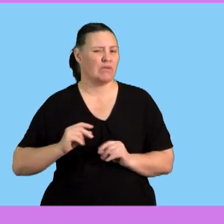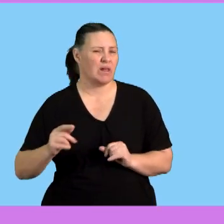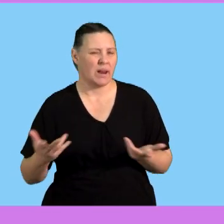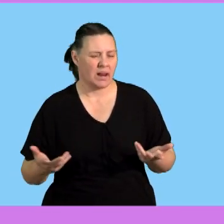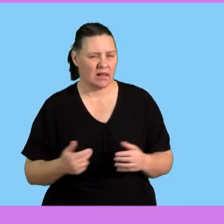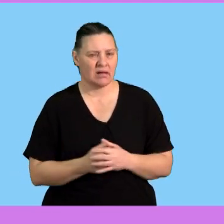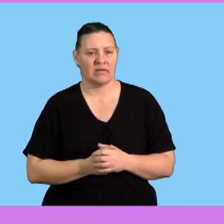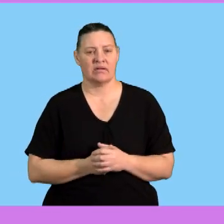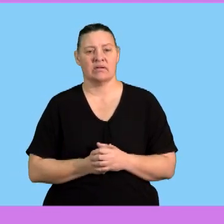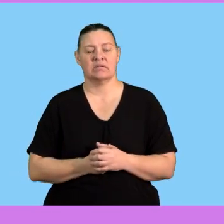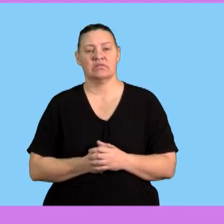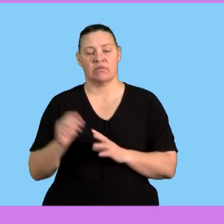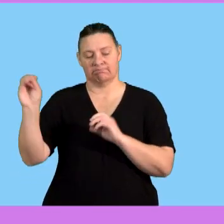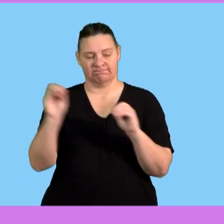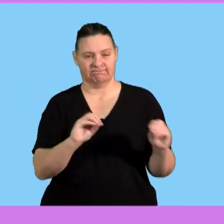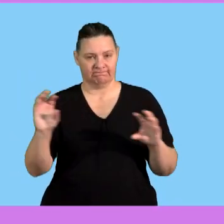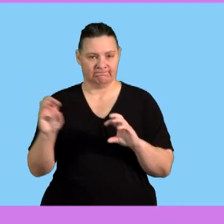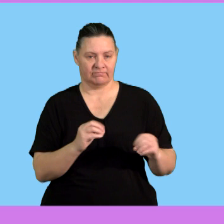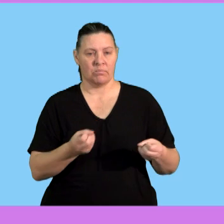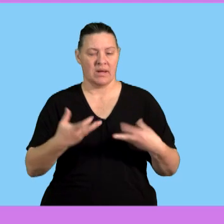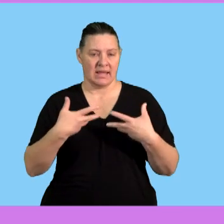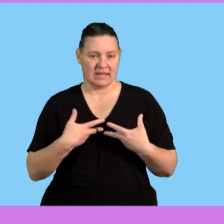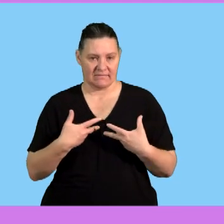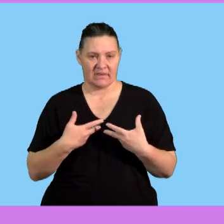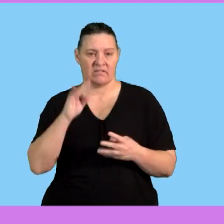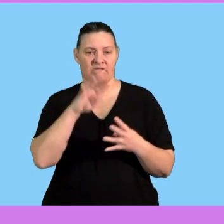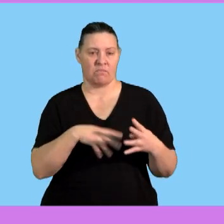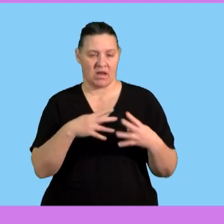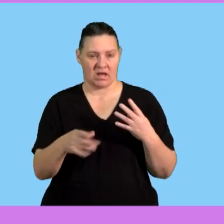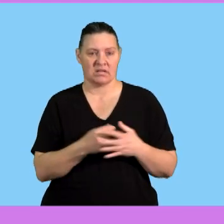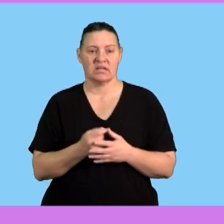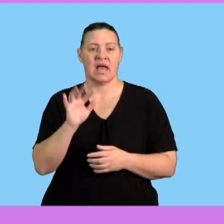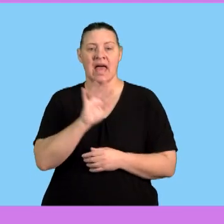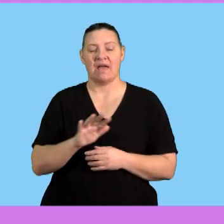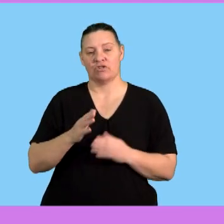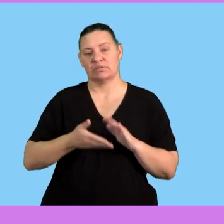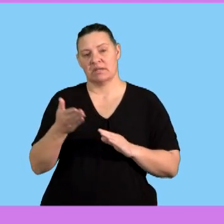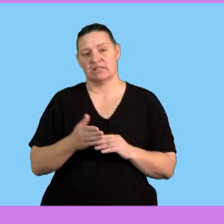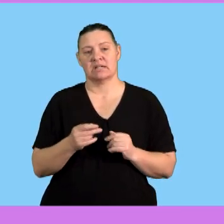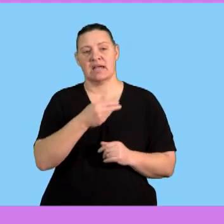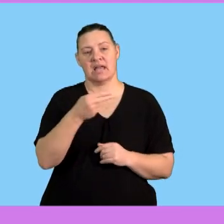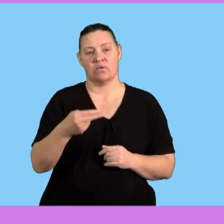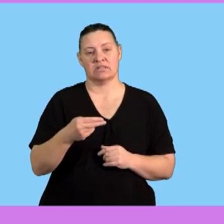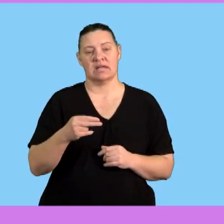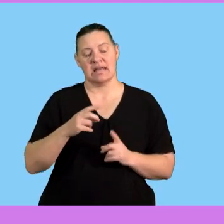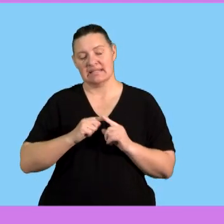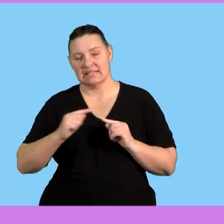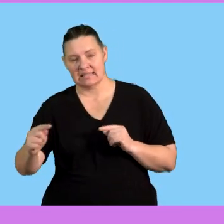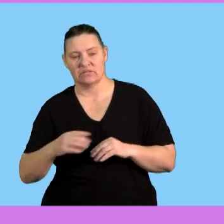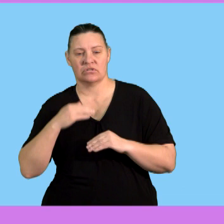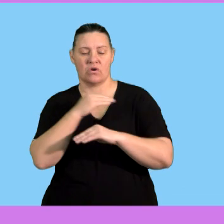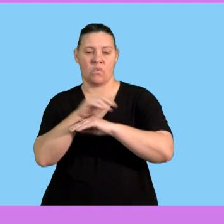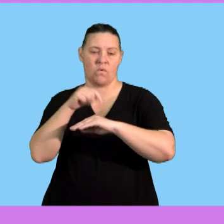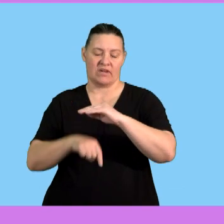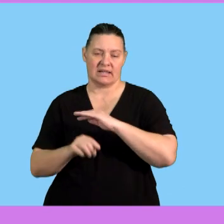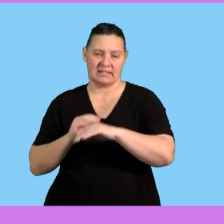us substitute on what we are given there as our formula. It says average speed is equals to distance over time. So the distance